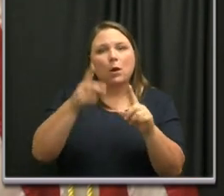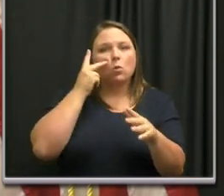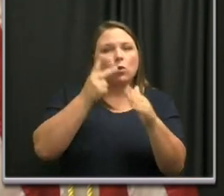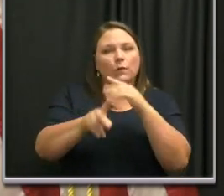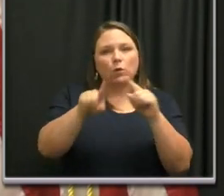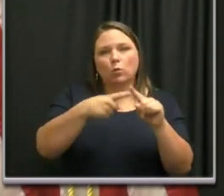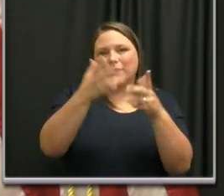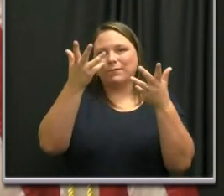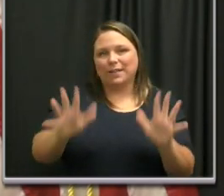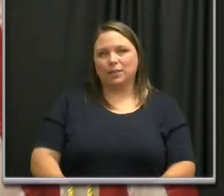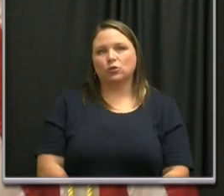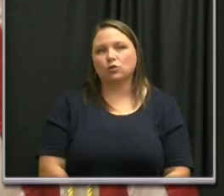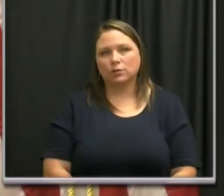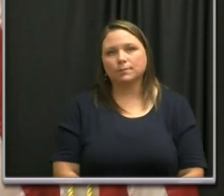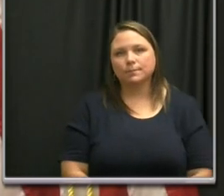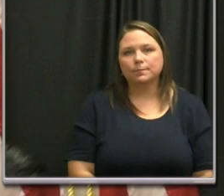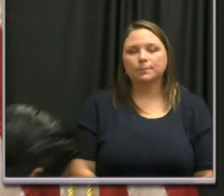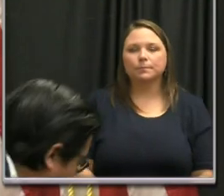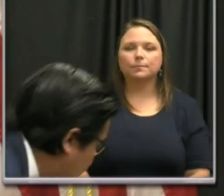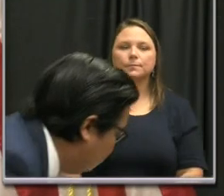this.